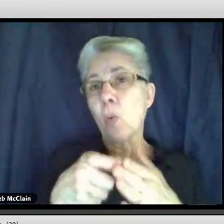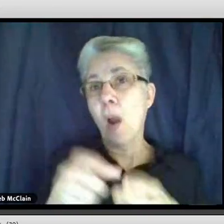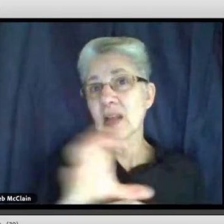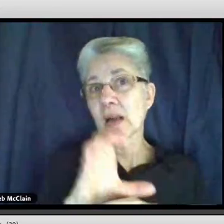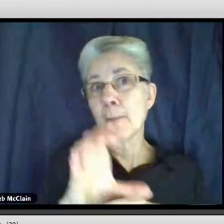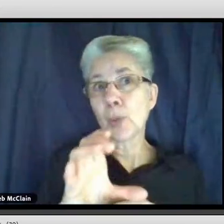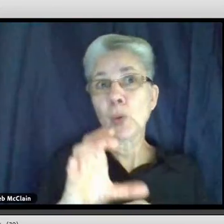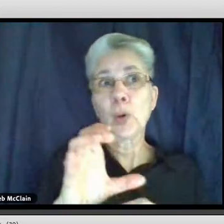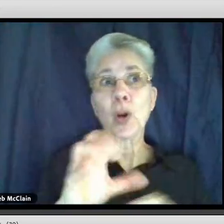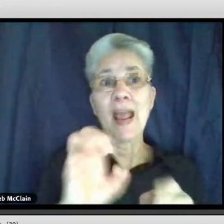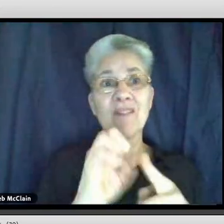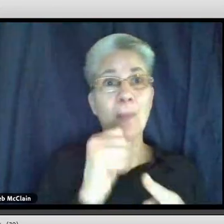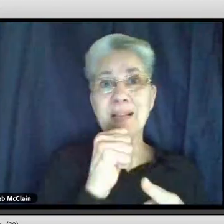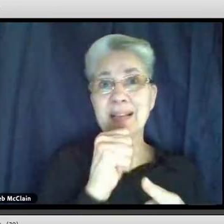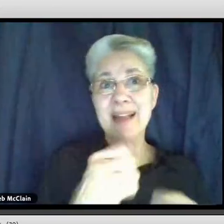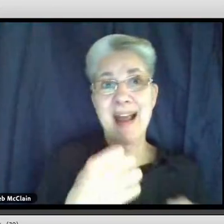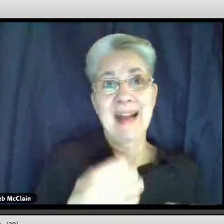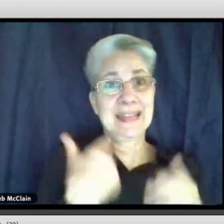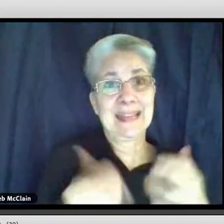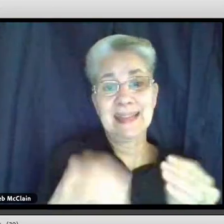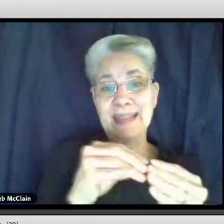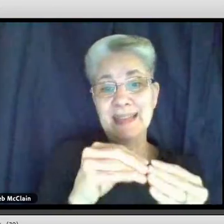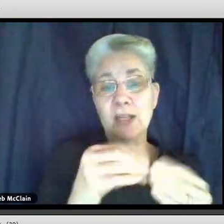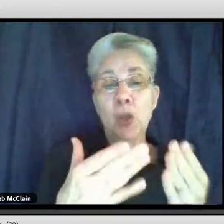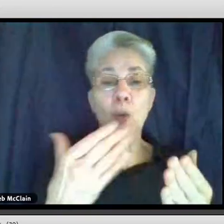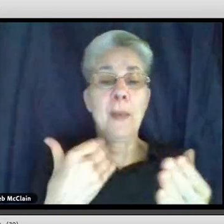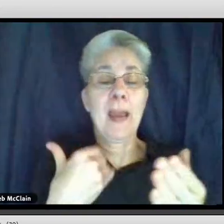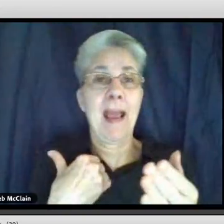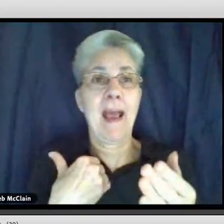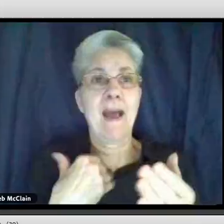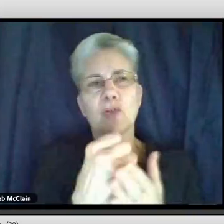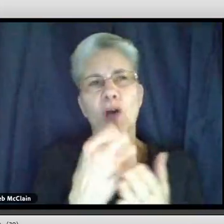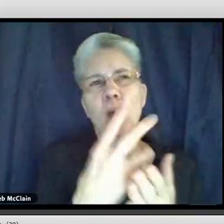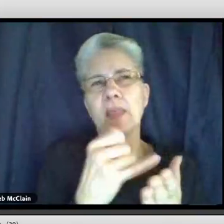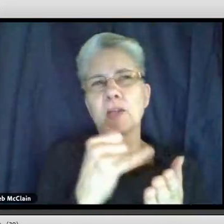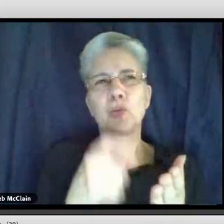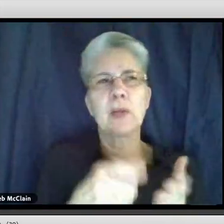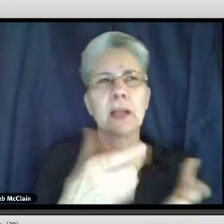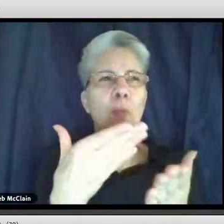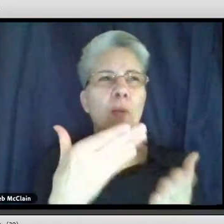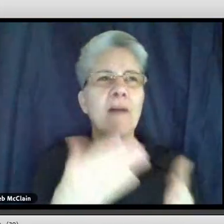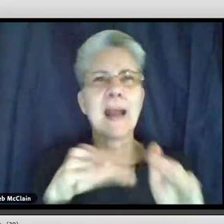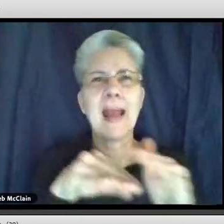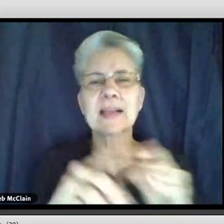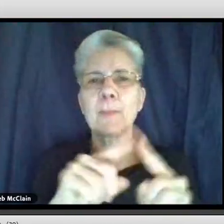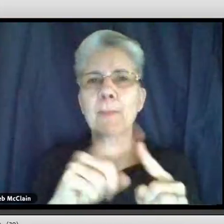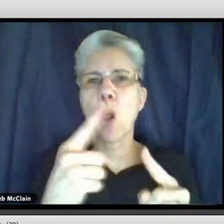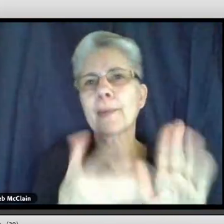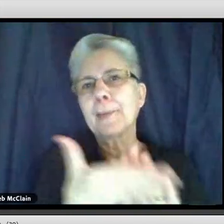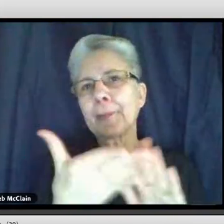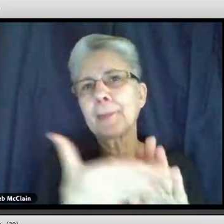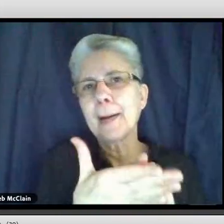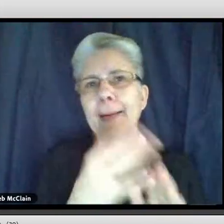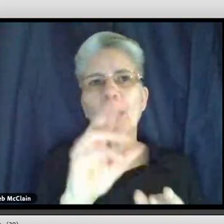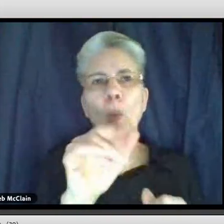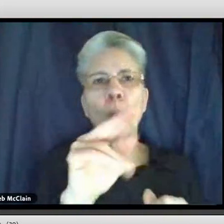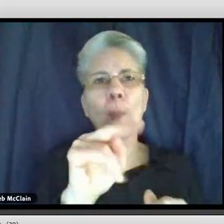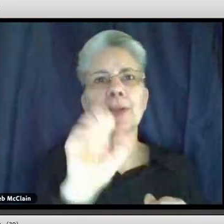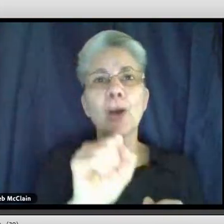exists. So say you have a piece of software that you need to provide access to, but it's only going to run in a Windows